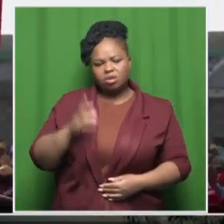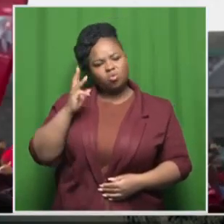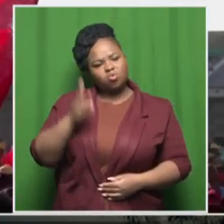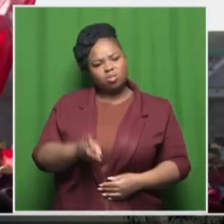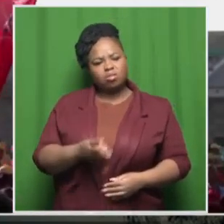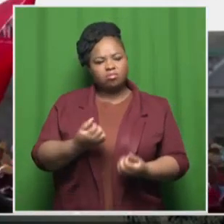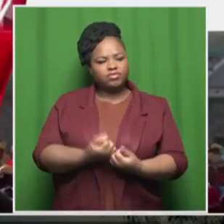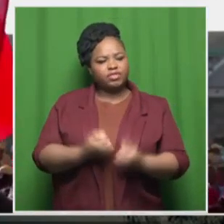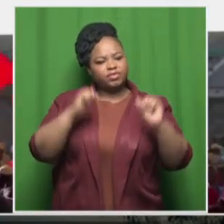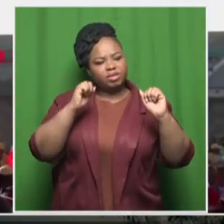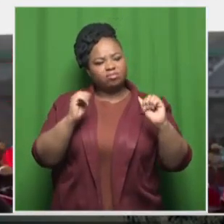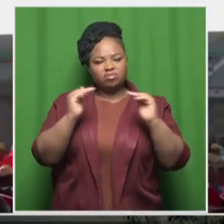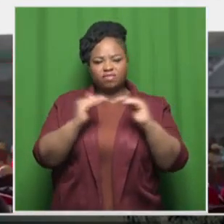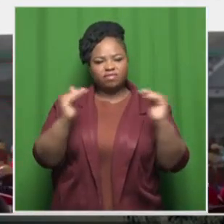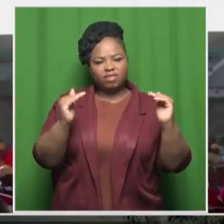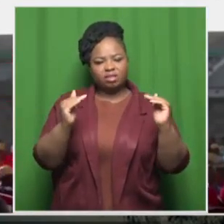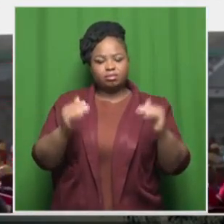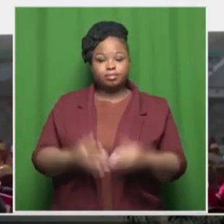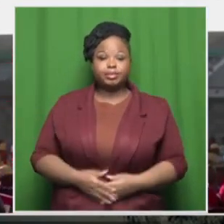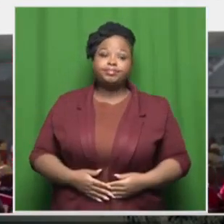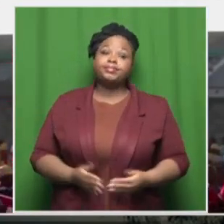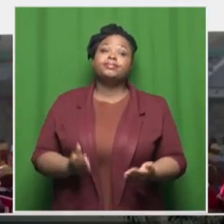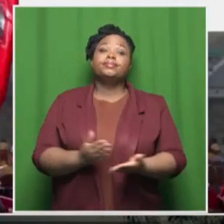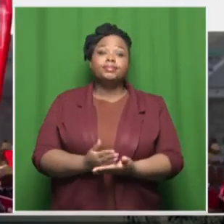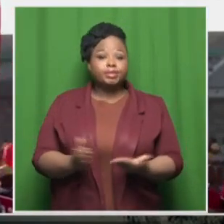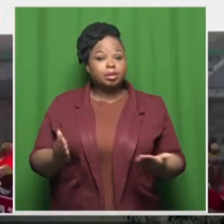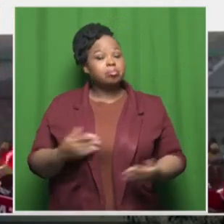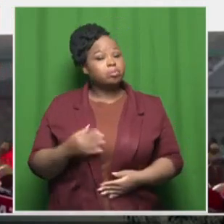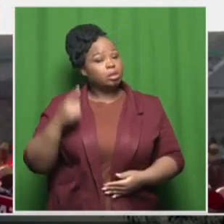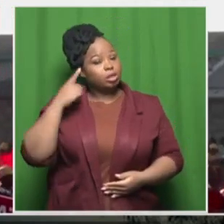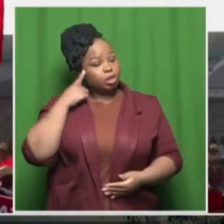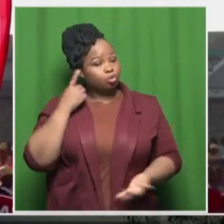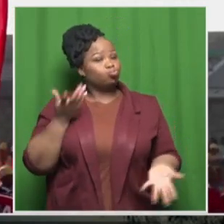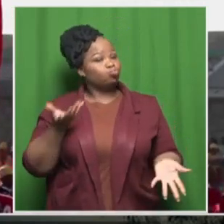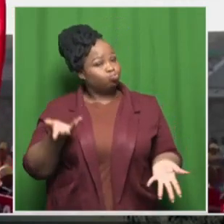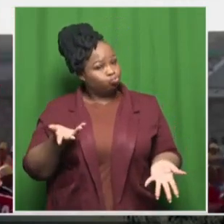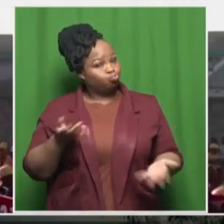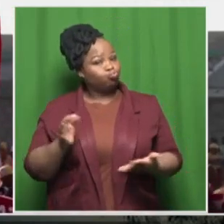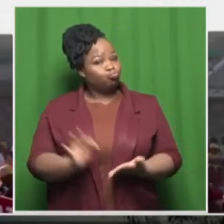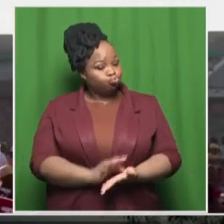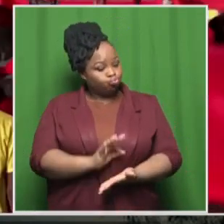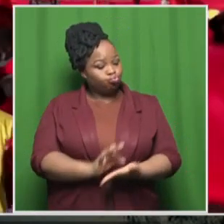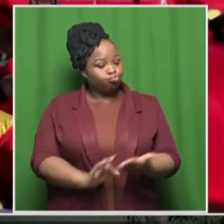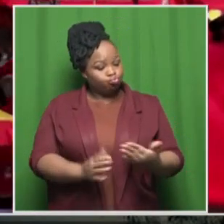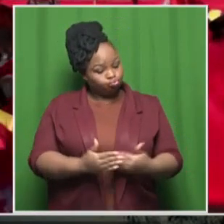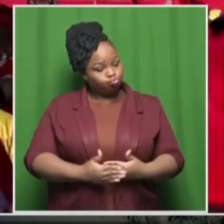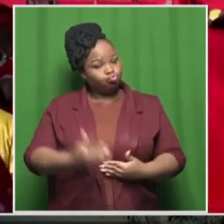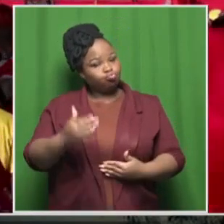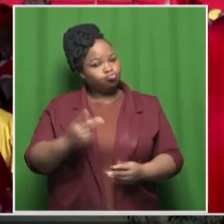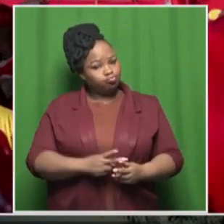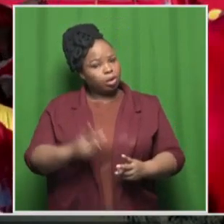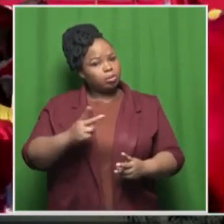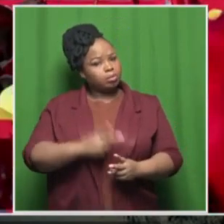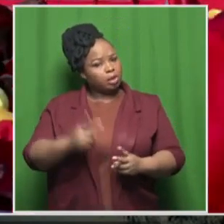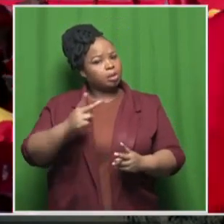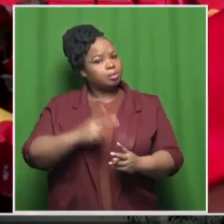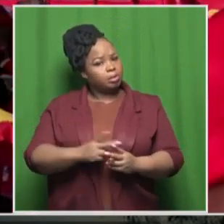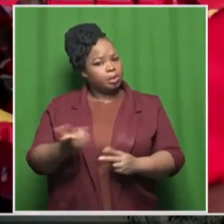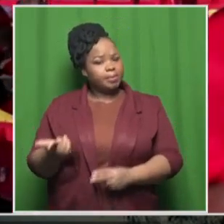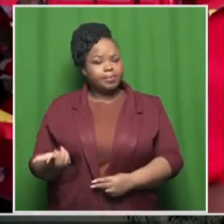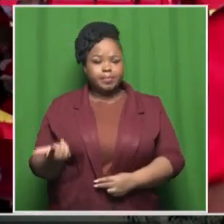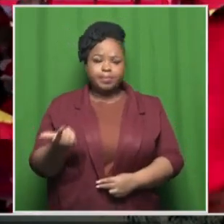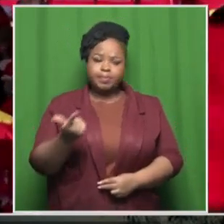fair. And there are those who think that indeed these elections have been prepared in a manner